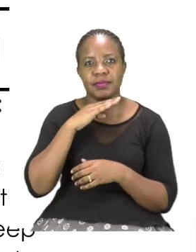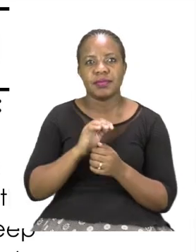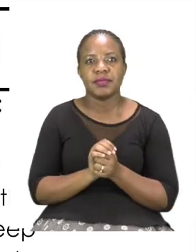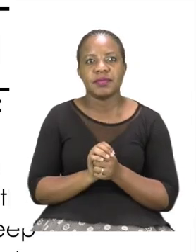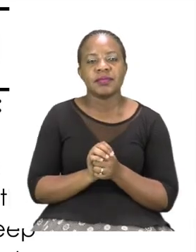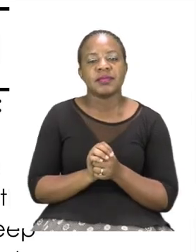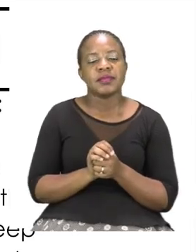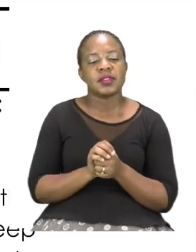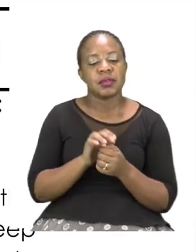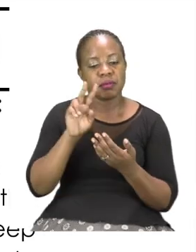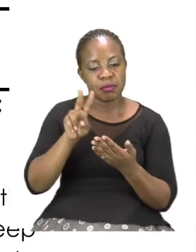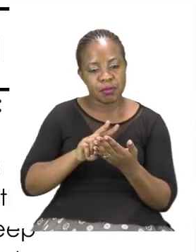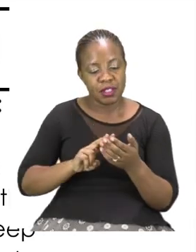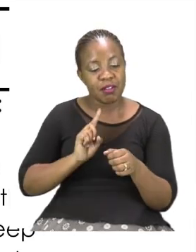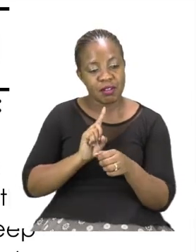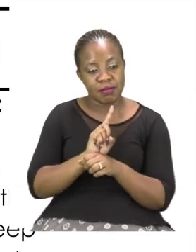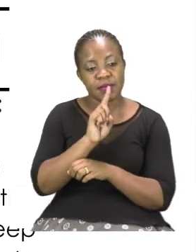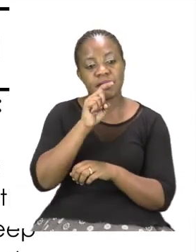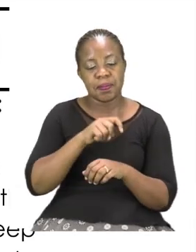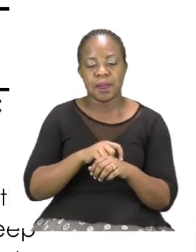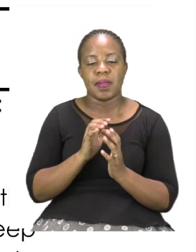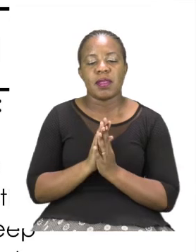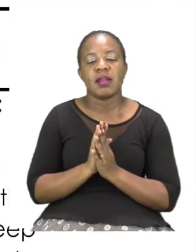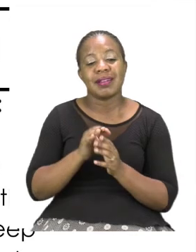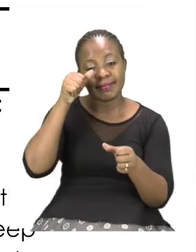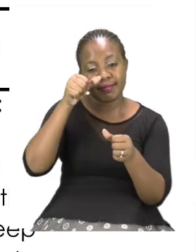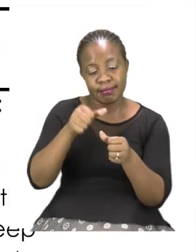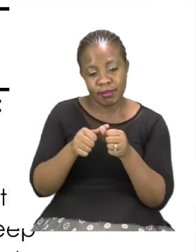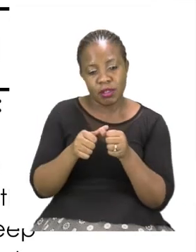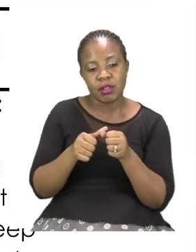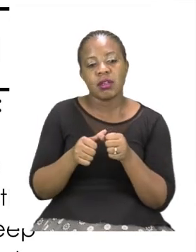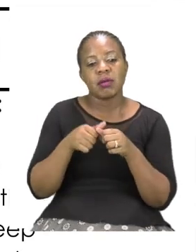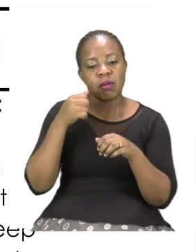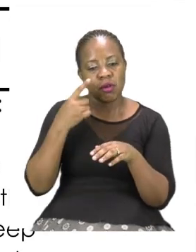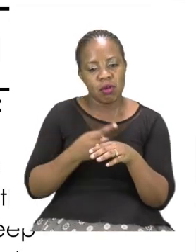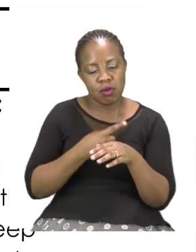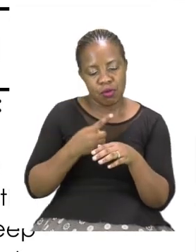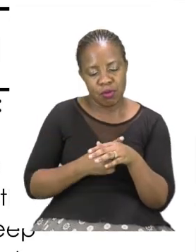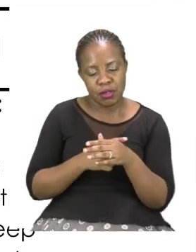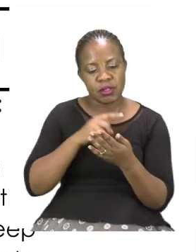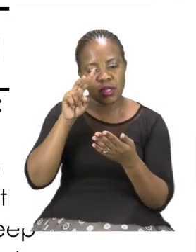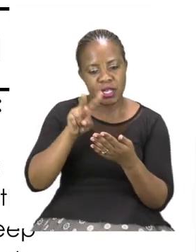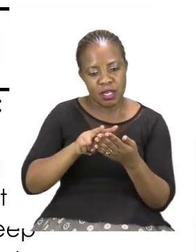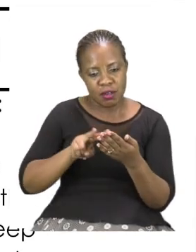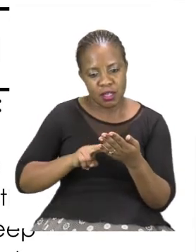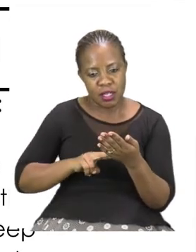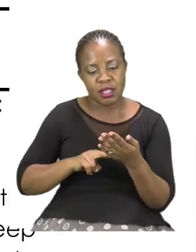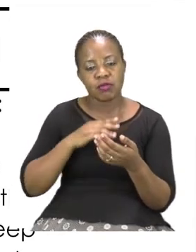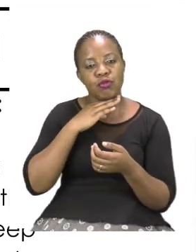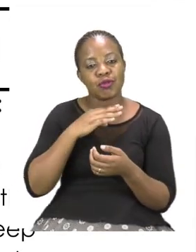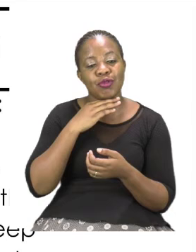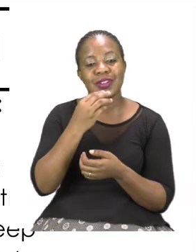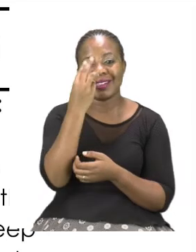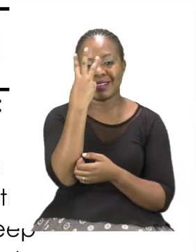time. Remember, boys and girls, we read our comprehension passage 3 times. The first